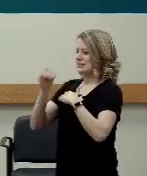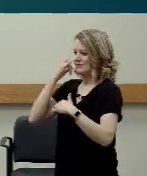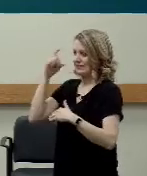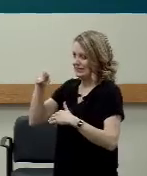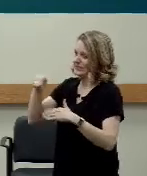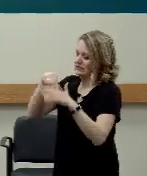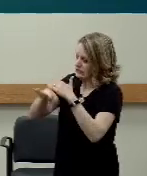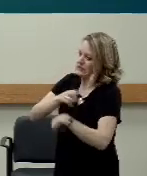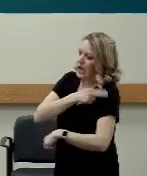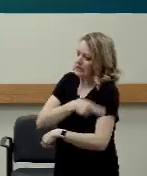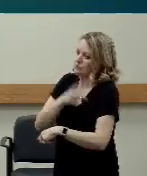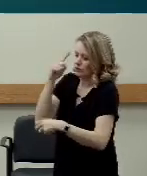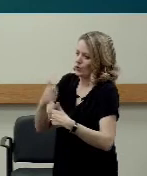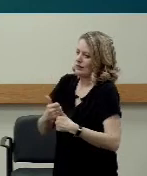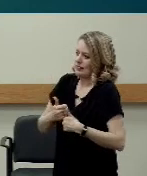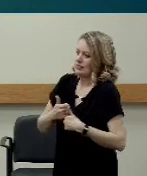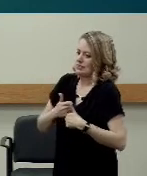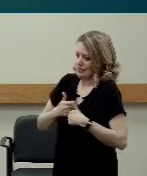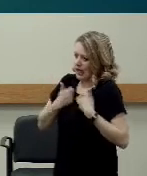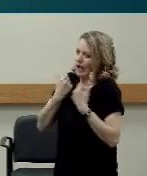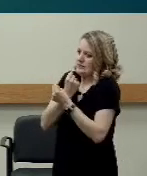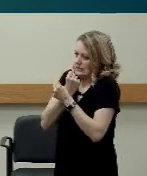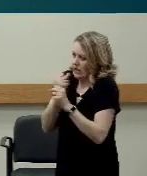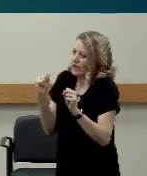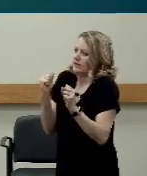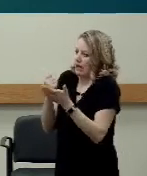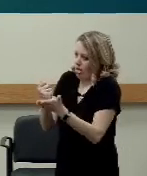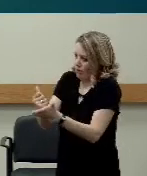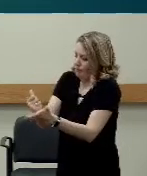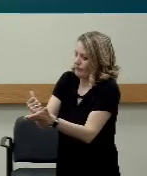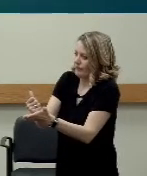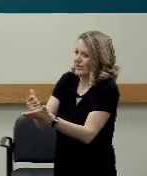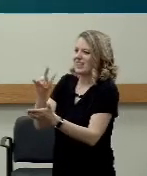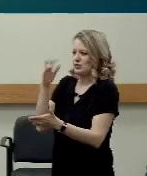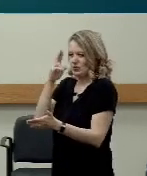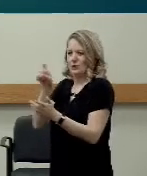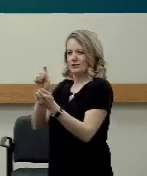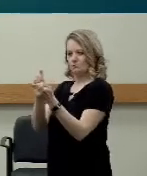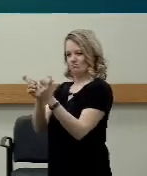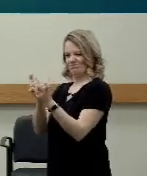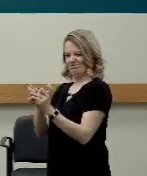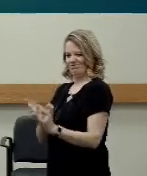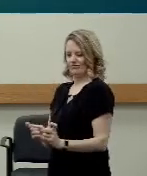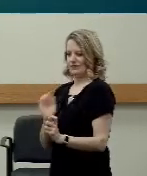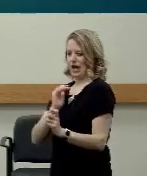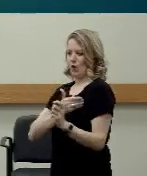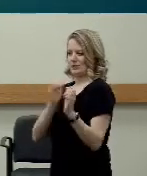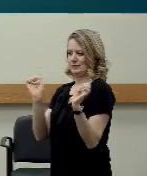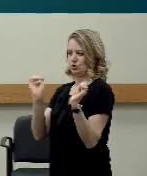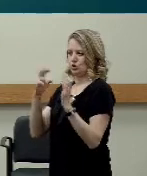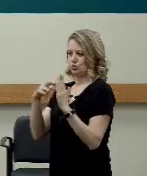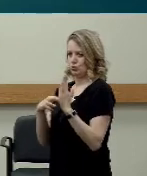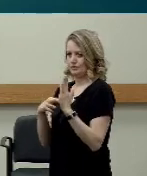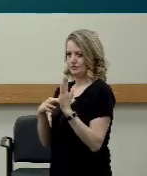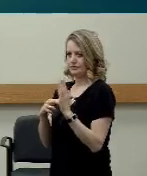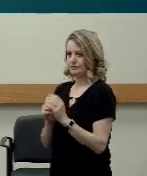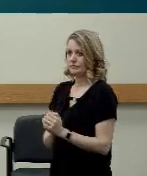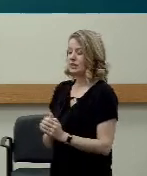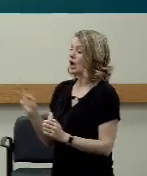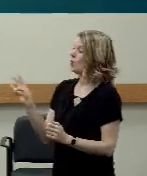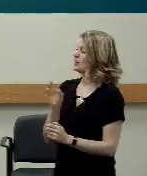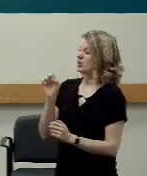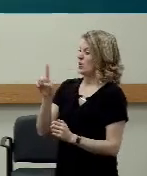resources. That's why we need to take modifications here. The curve in western